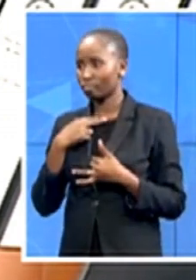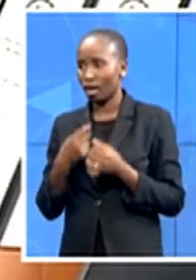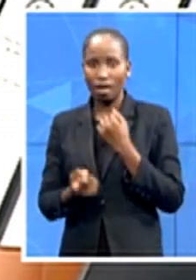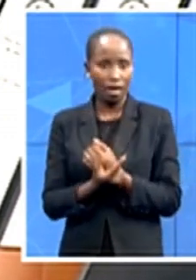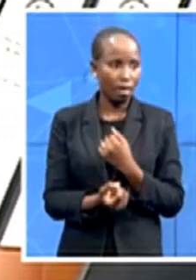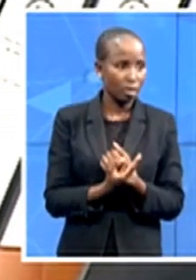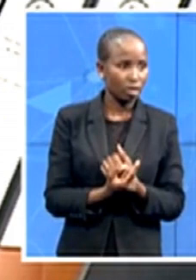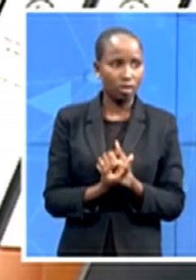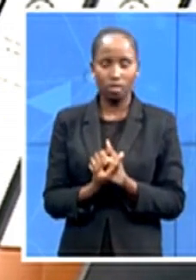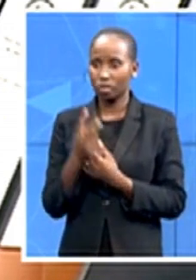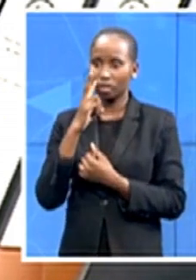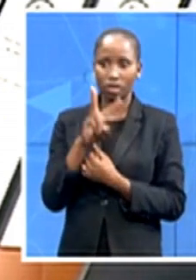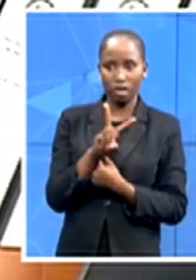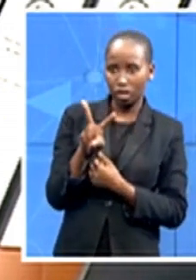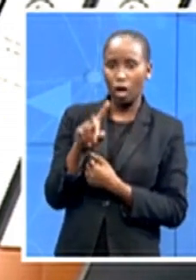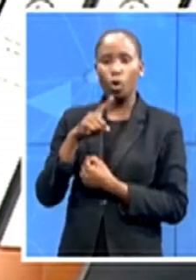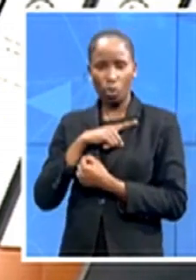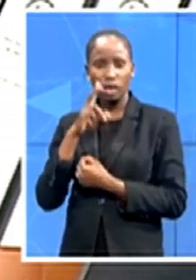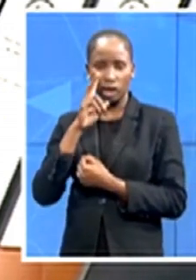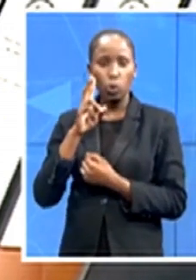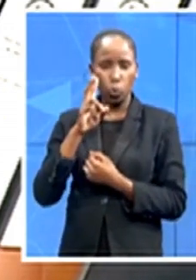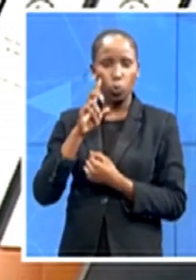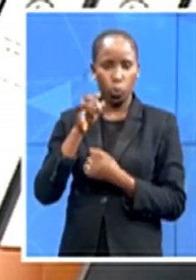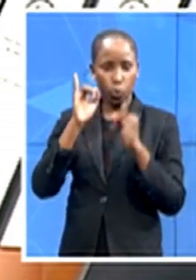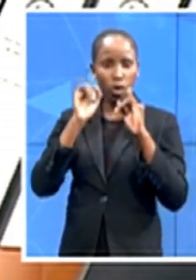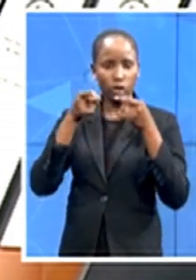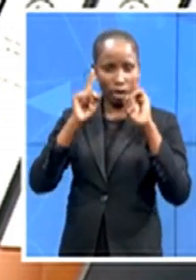that without some measure of resistance,